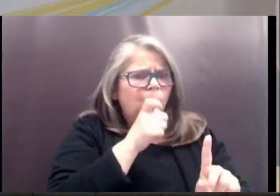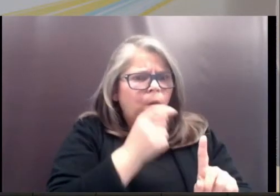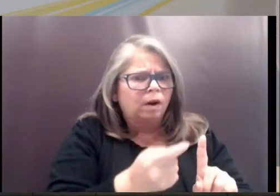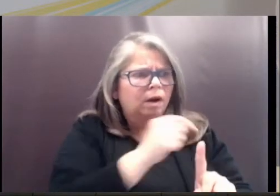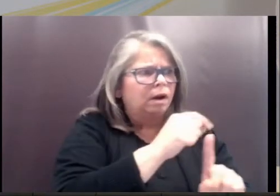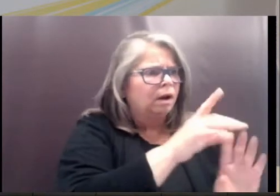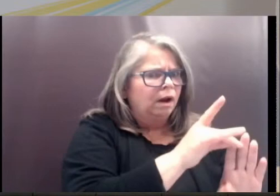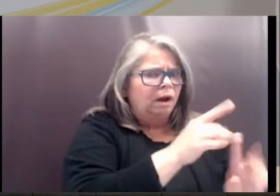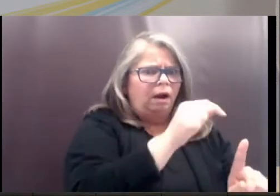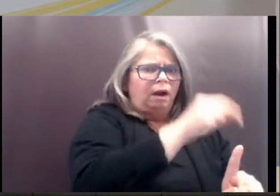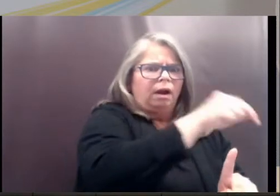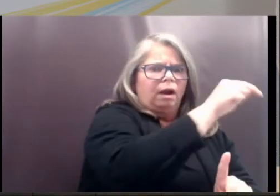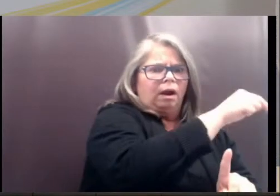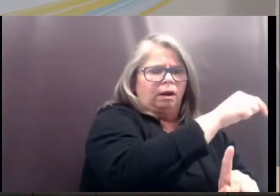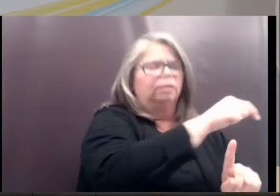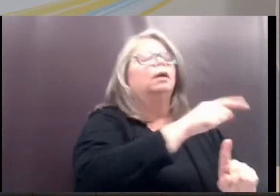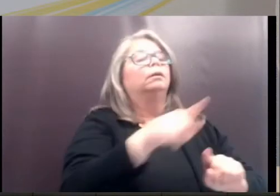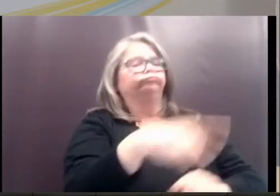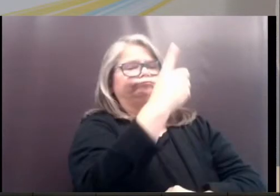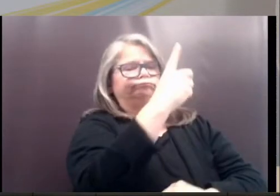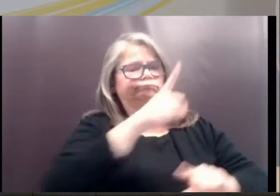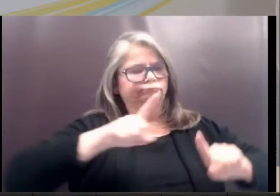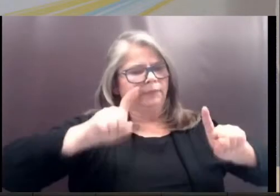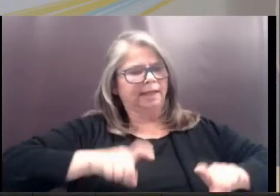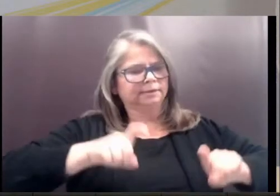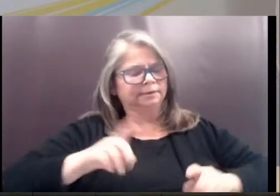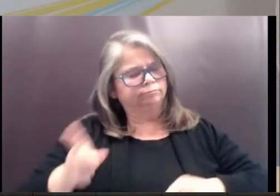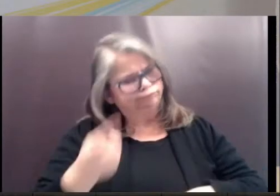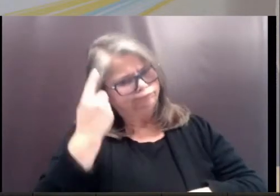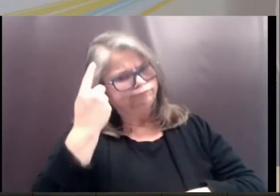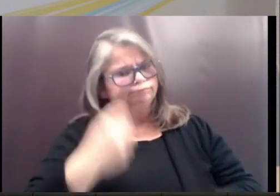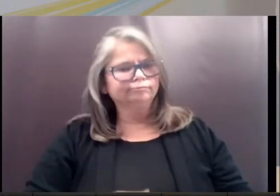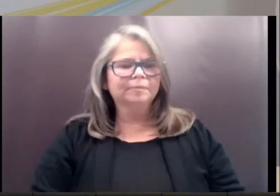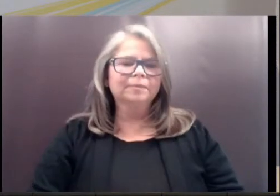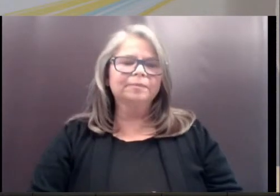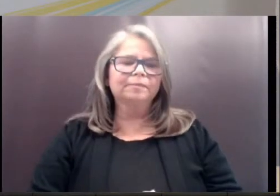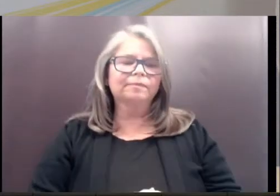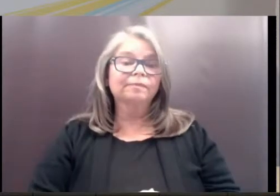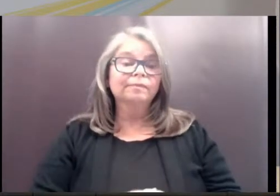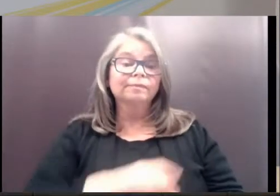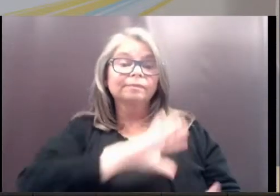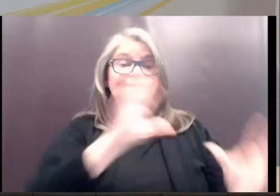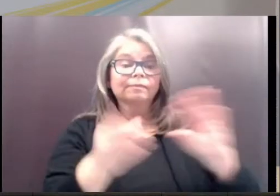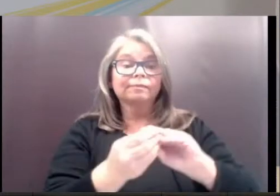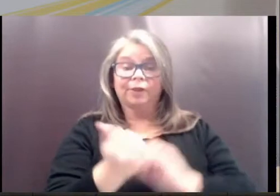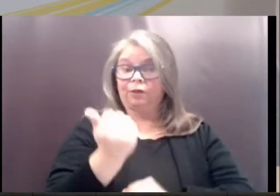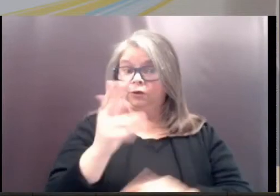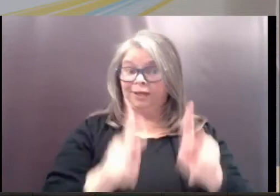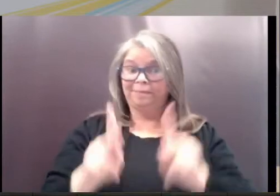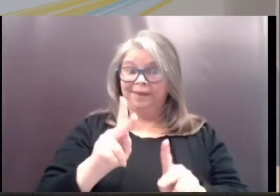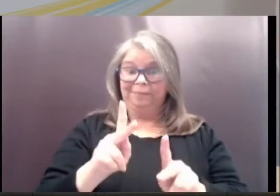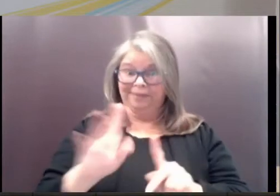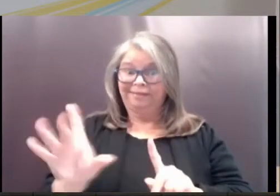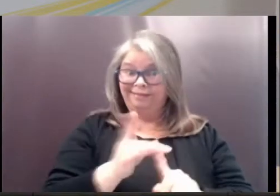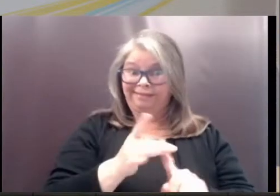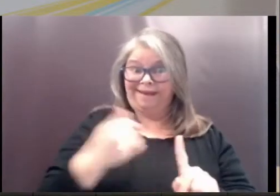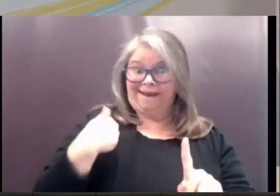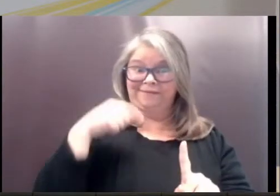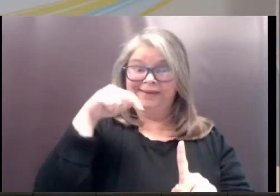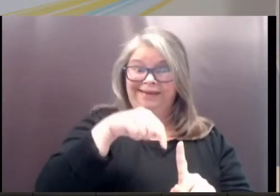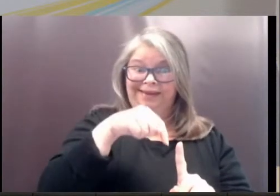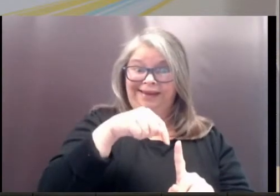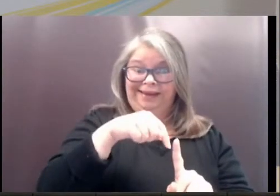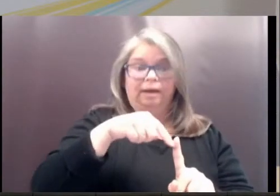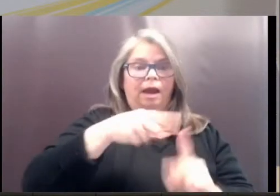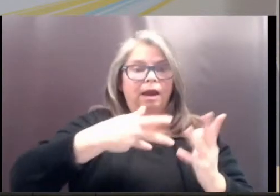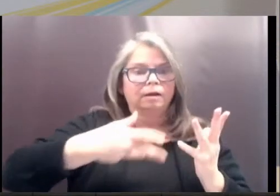required. Our 13 active cases have at least 200 close contacts. These close